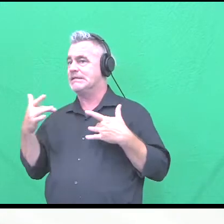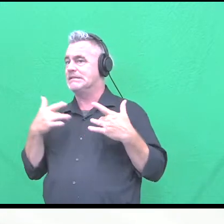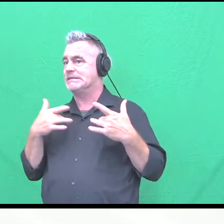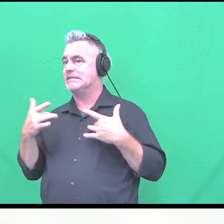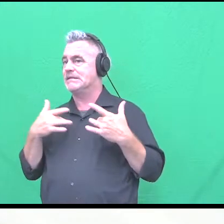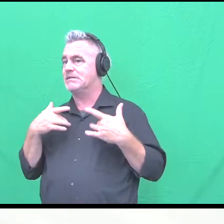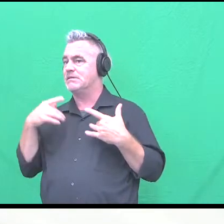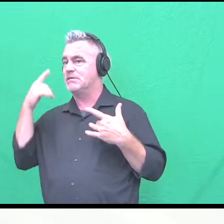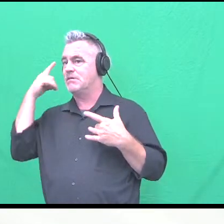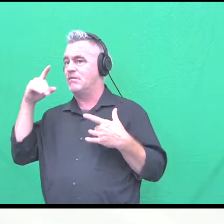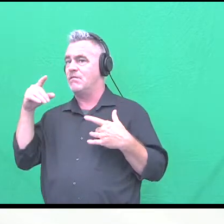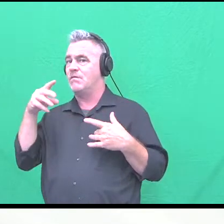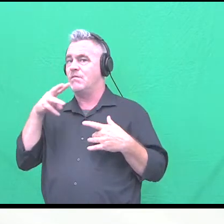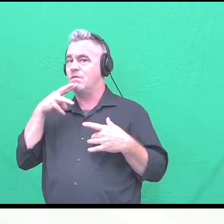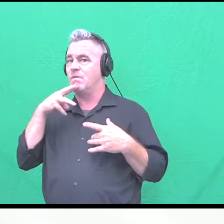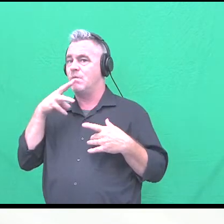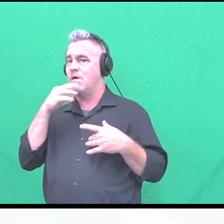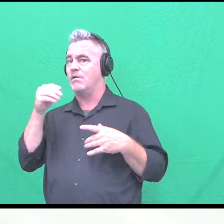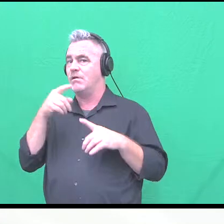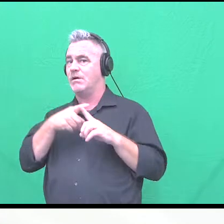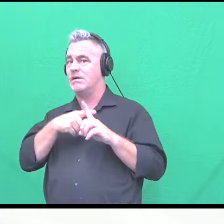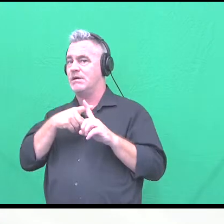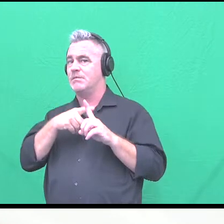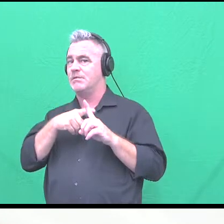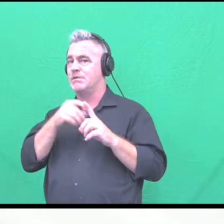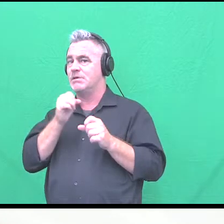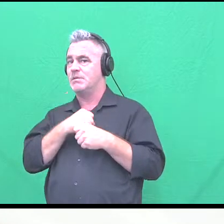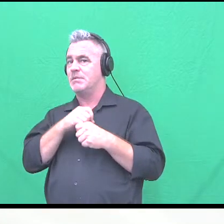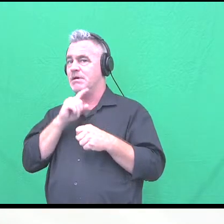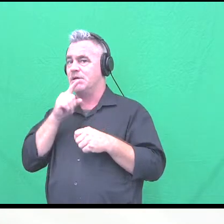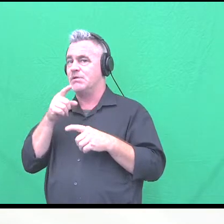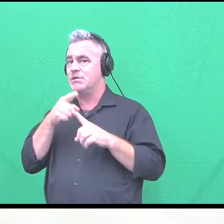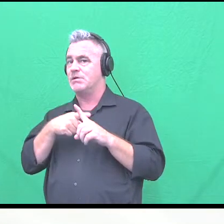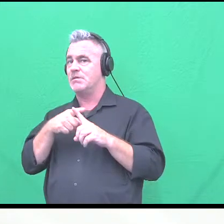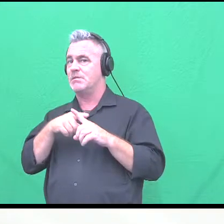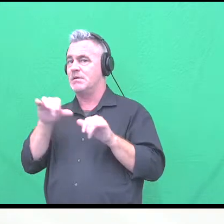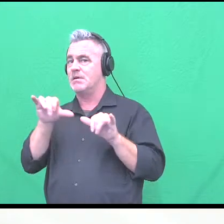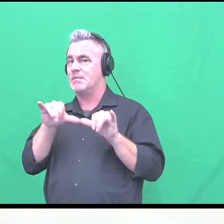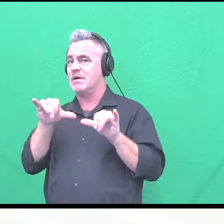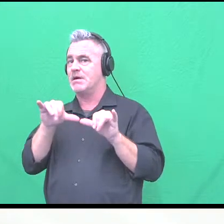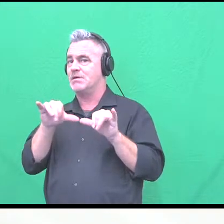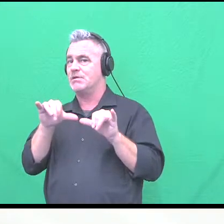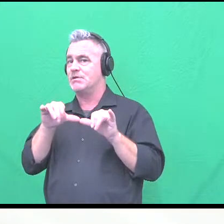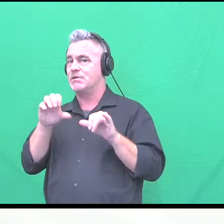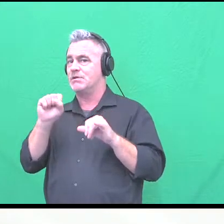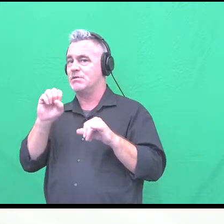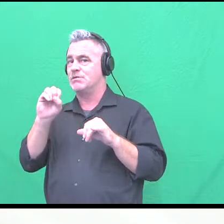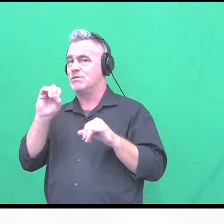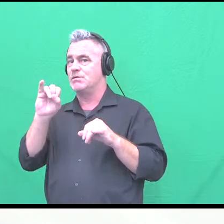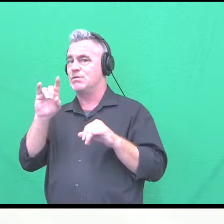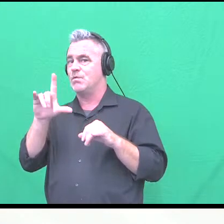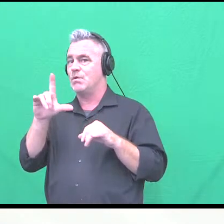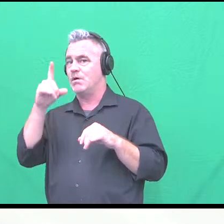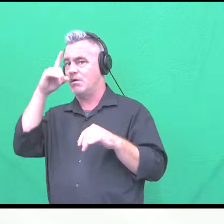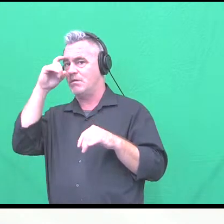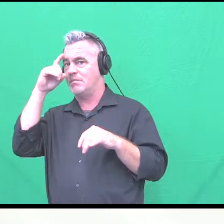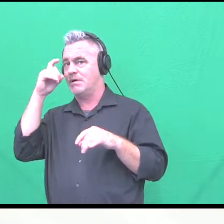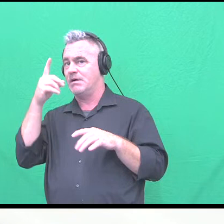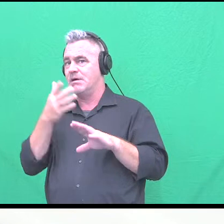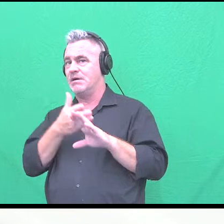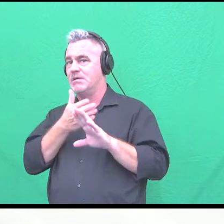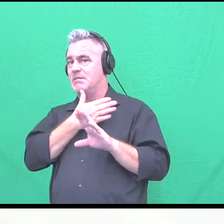moisture sensor in the ground. Correct. It's moisture and temperature. What they want to do is measure the soil around that area because they're interested in